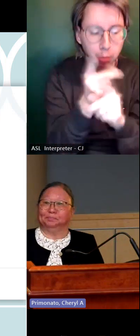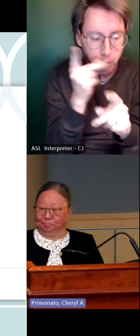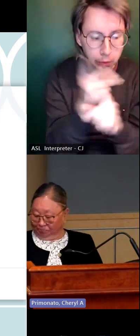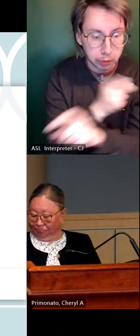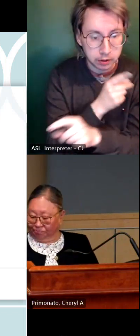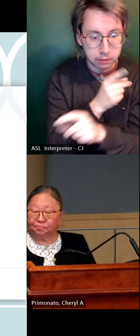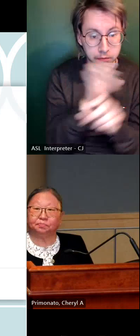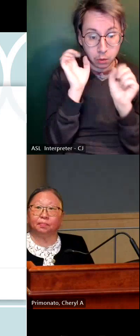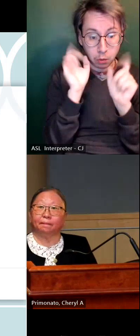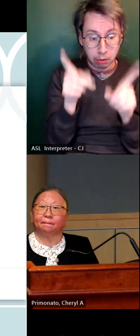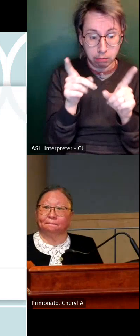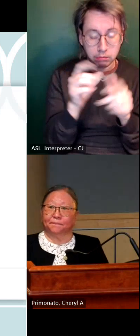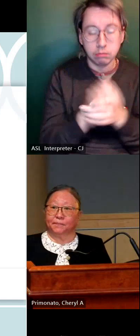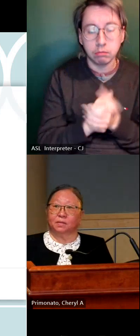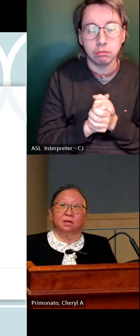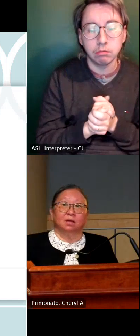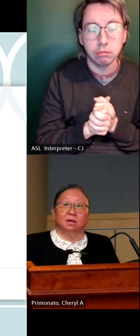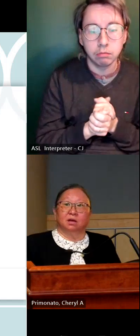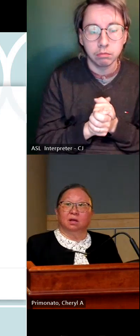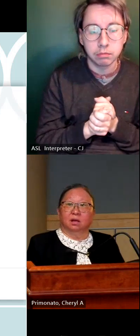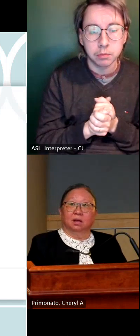work.